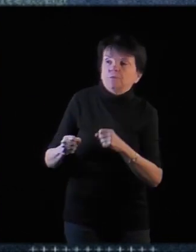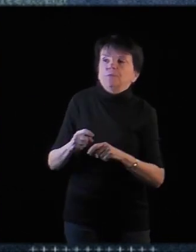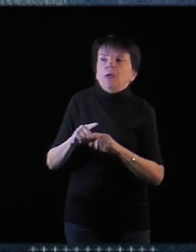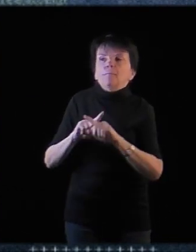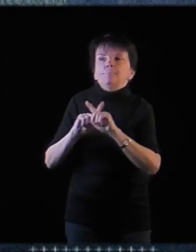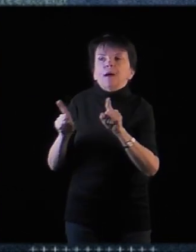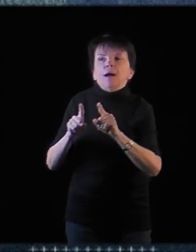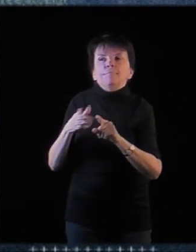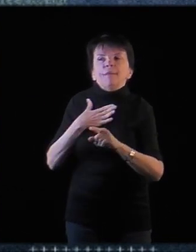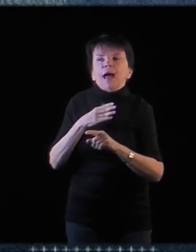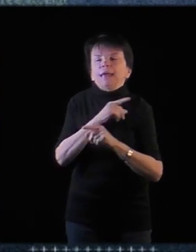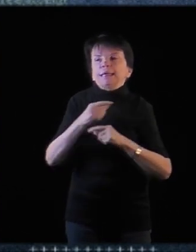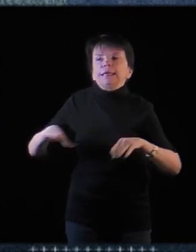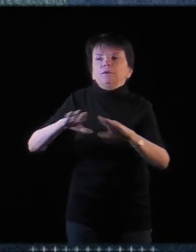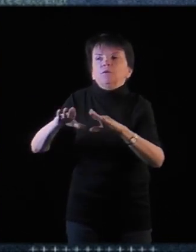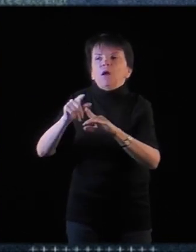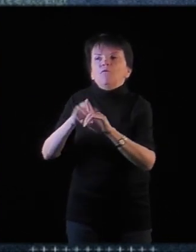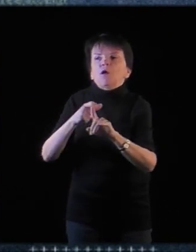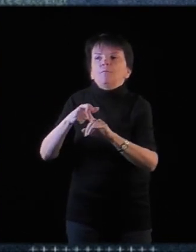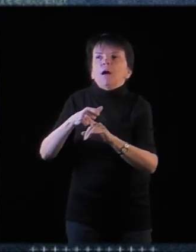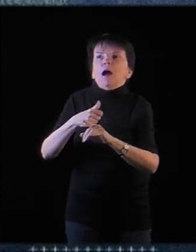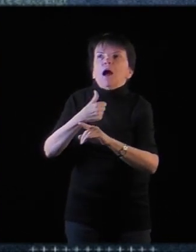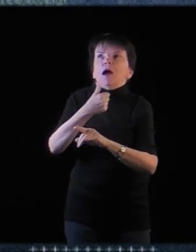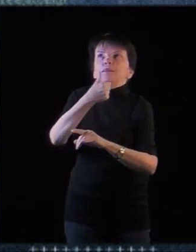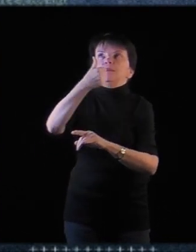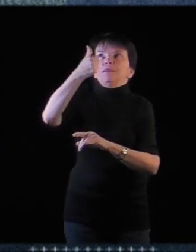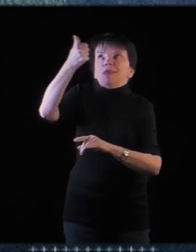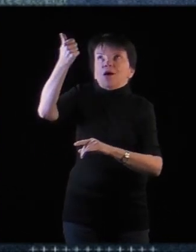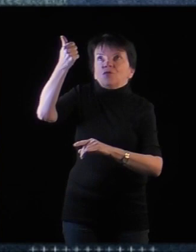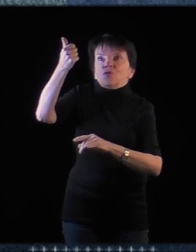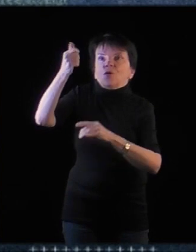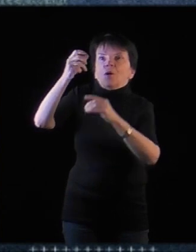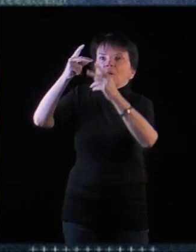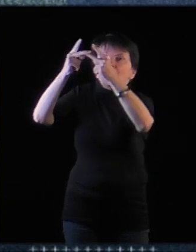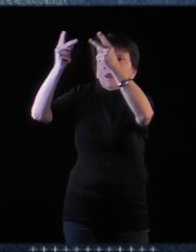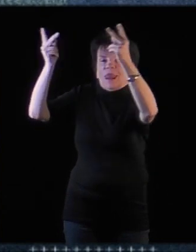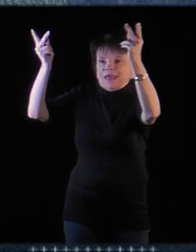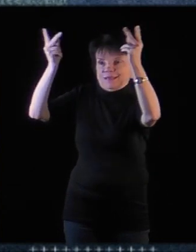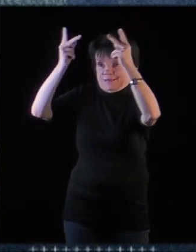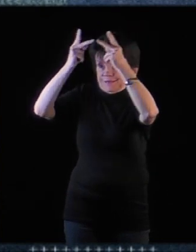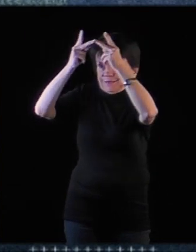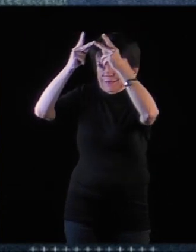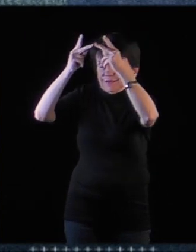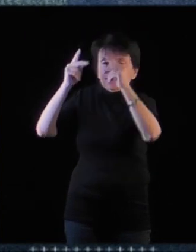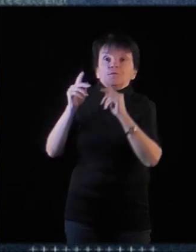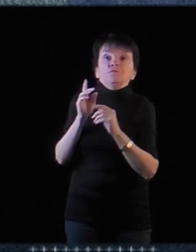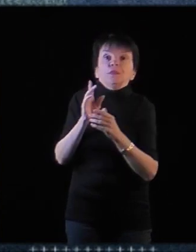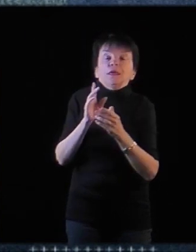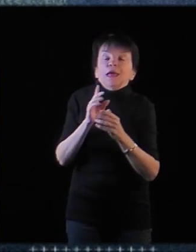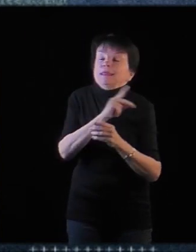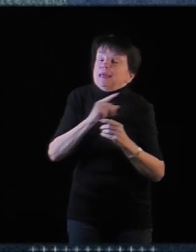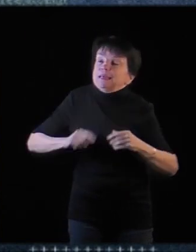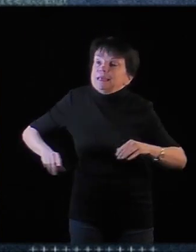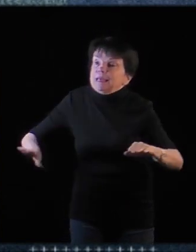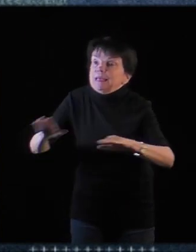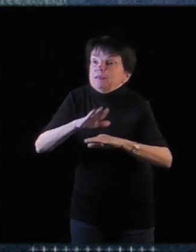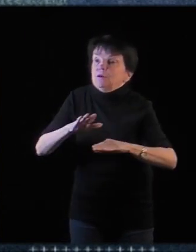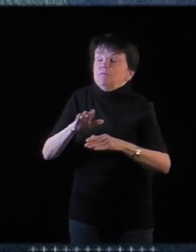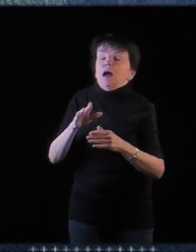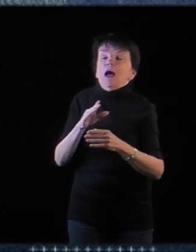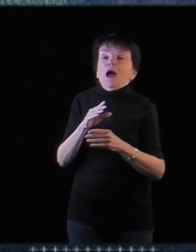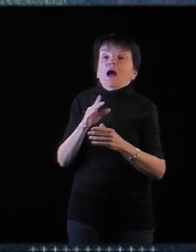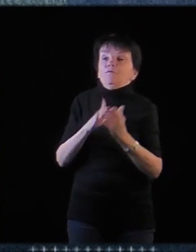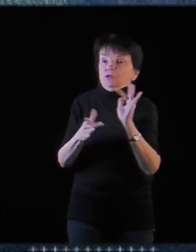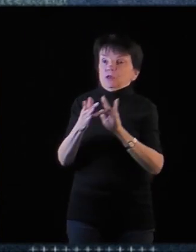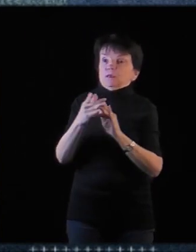my kingdom is from another place." And so the kingdom, when Jesus came near, Jesus brought the